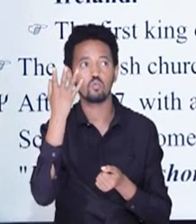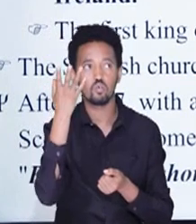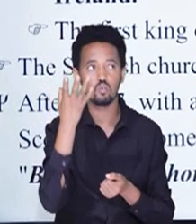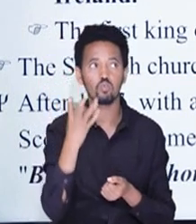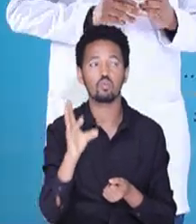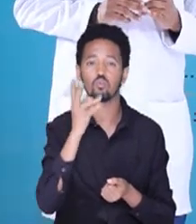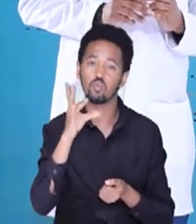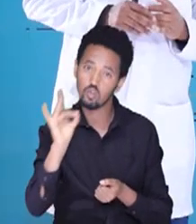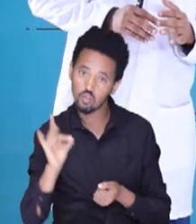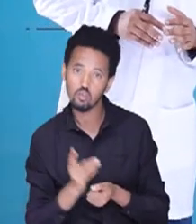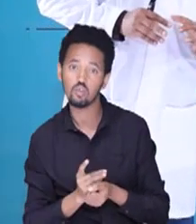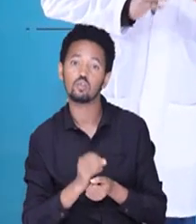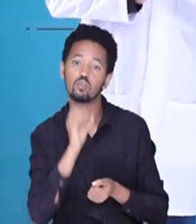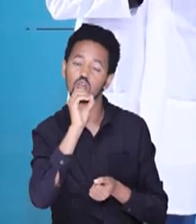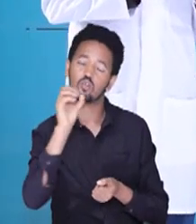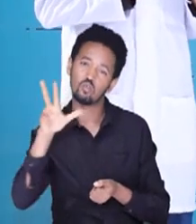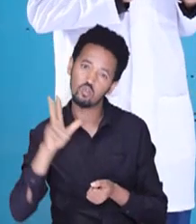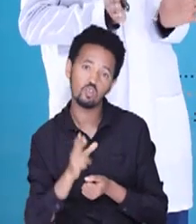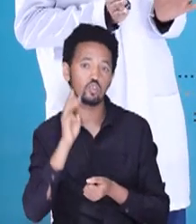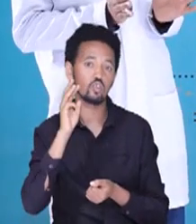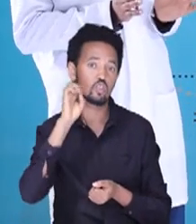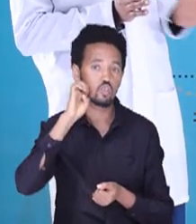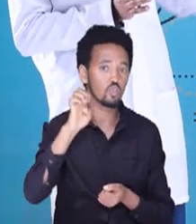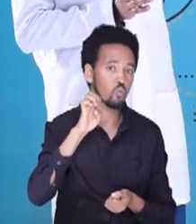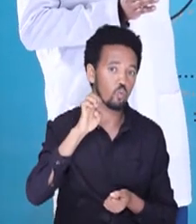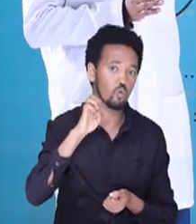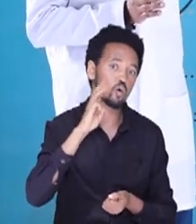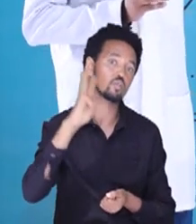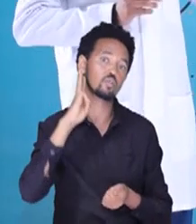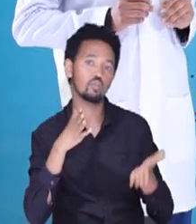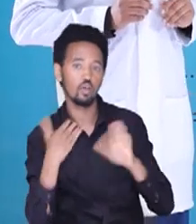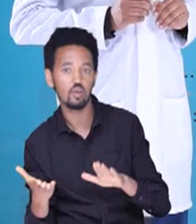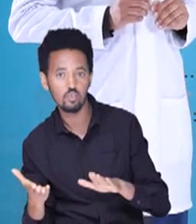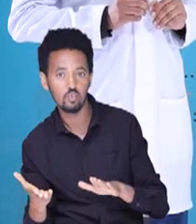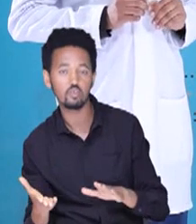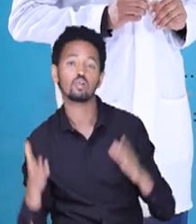to 1603. She was died unmarried.